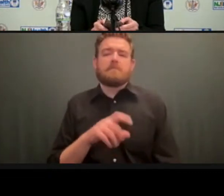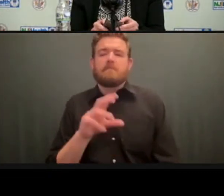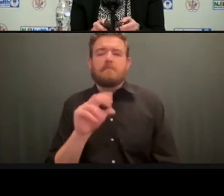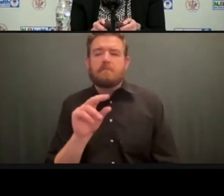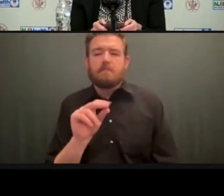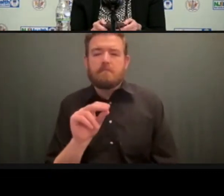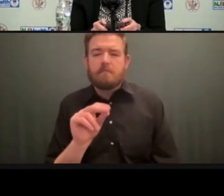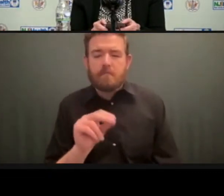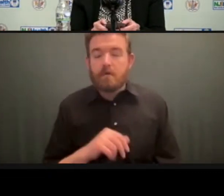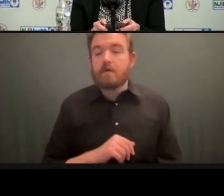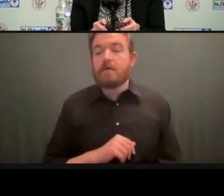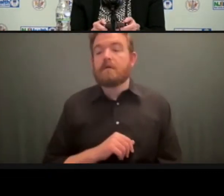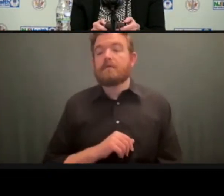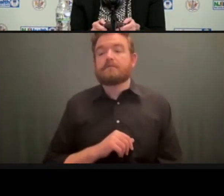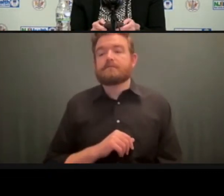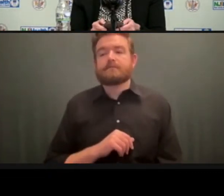done.